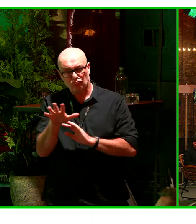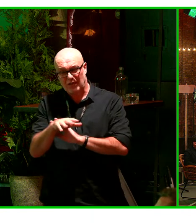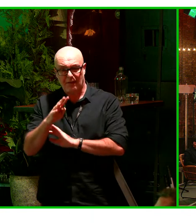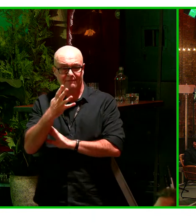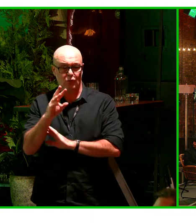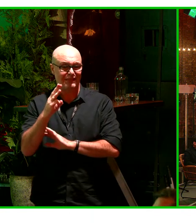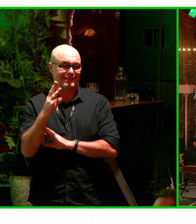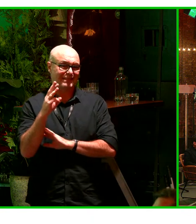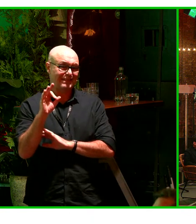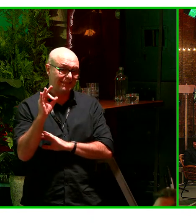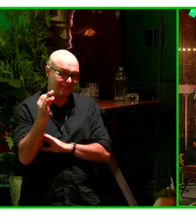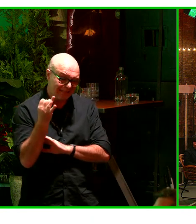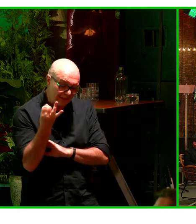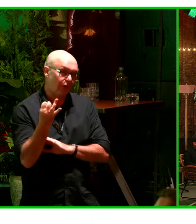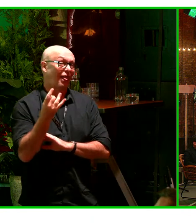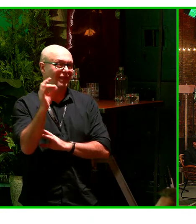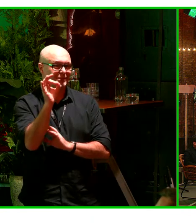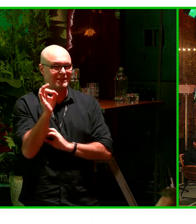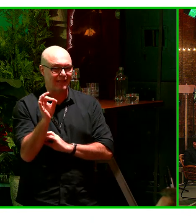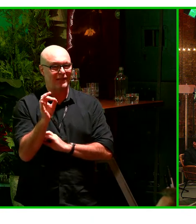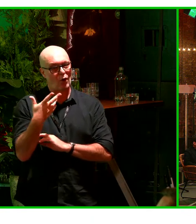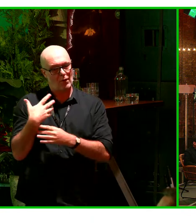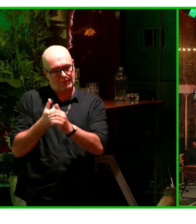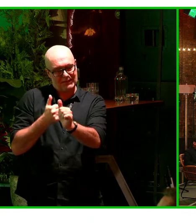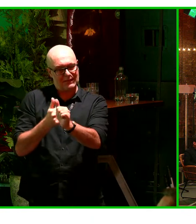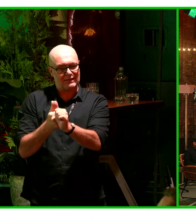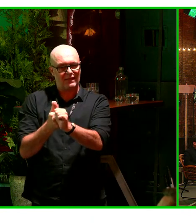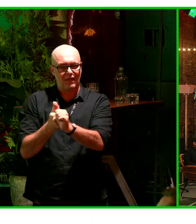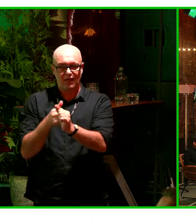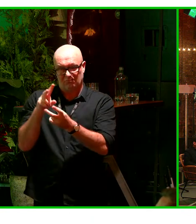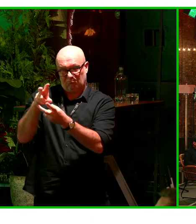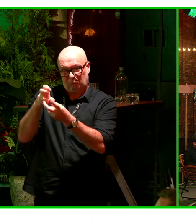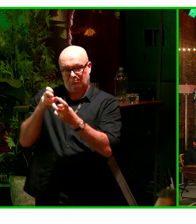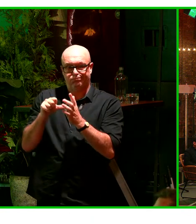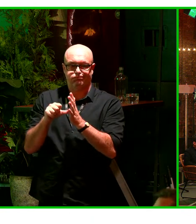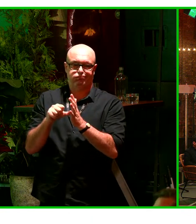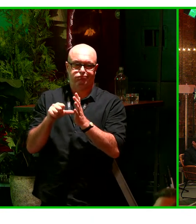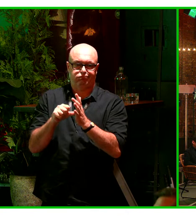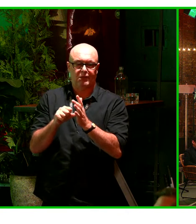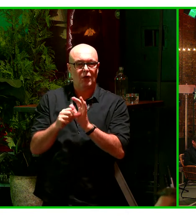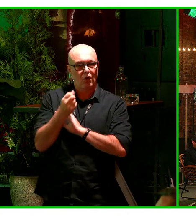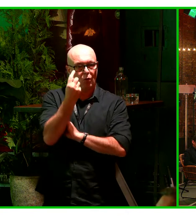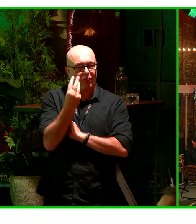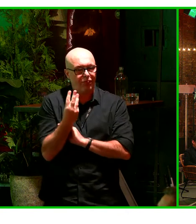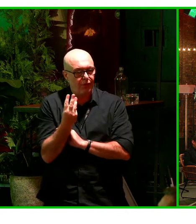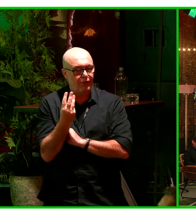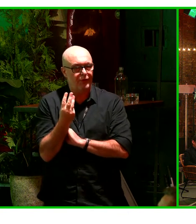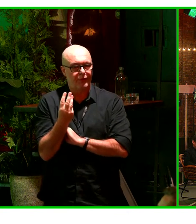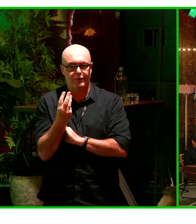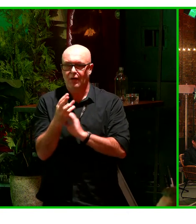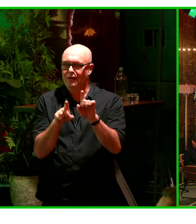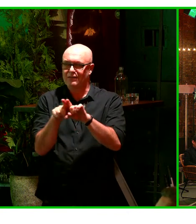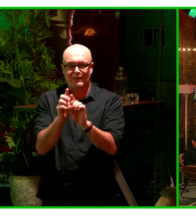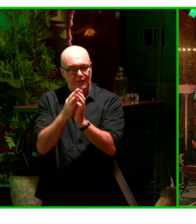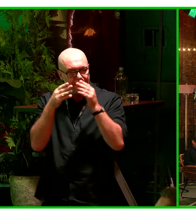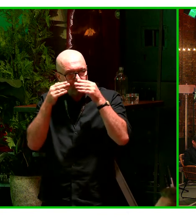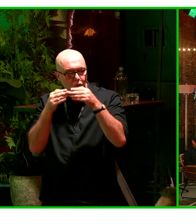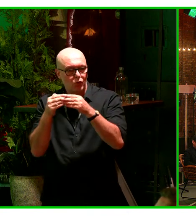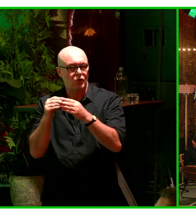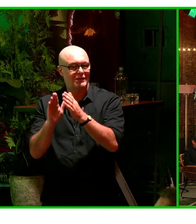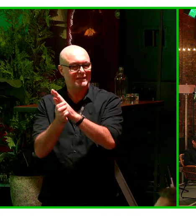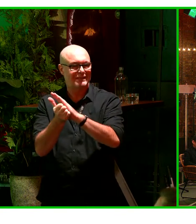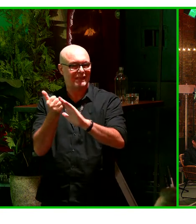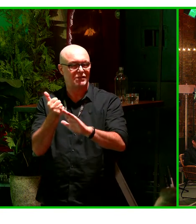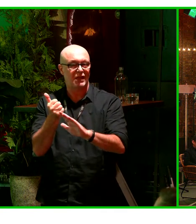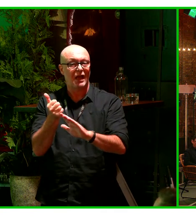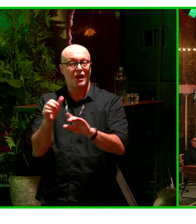our businesses find it difficult to recruit staff, a third for specialist skills. And we found that actually maybe 80% of